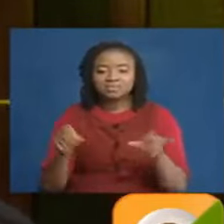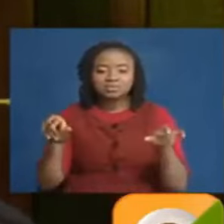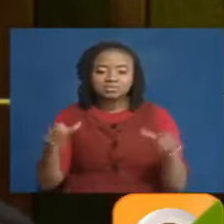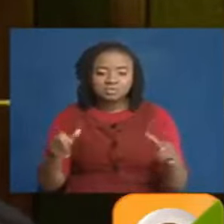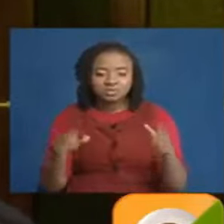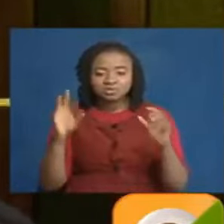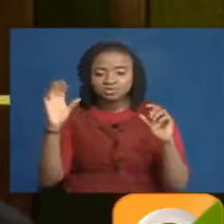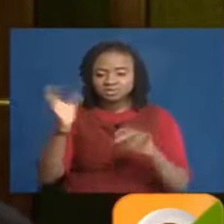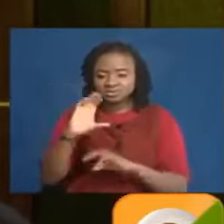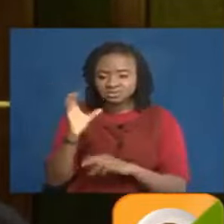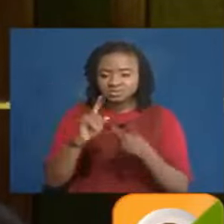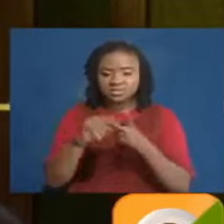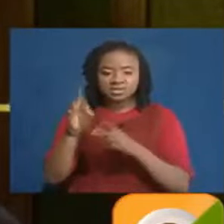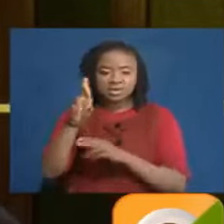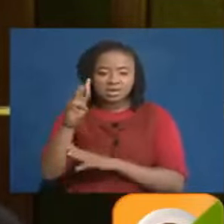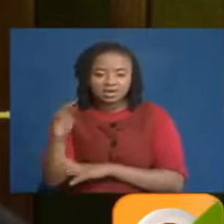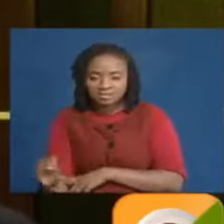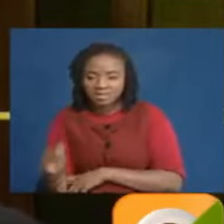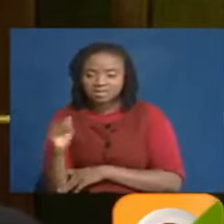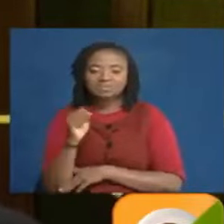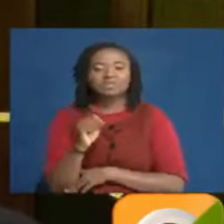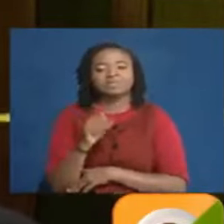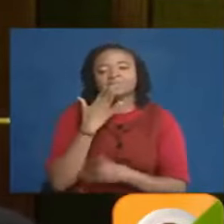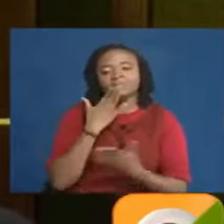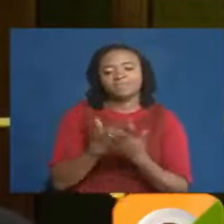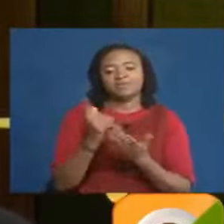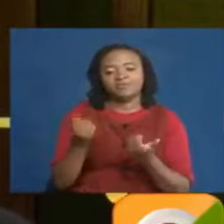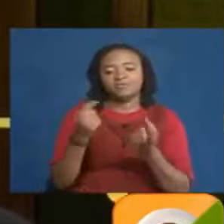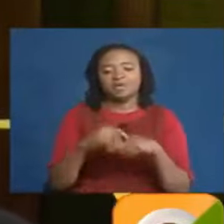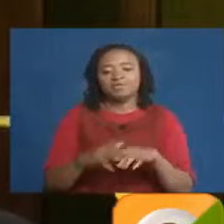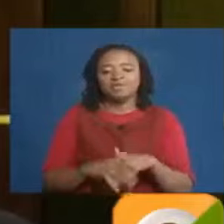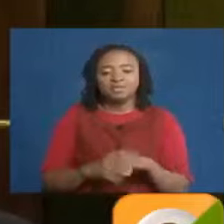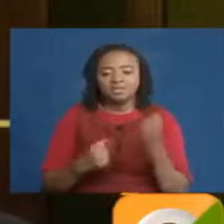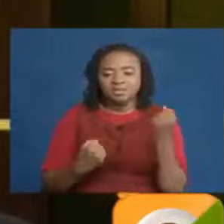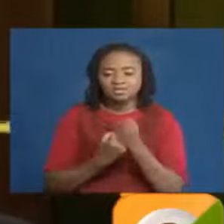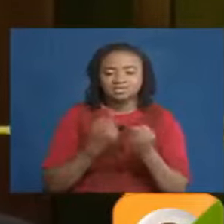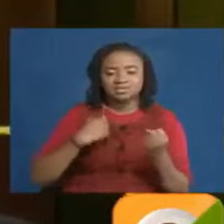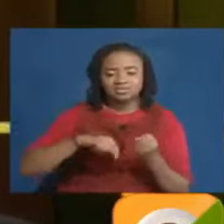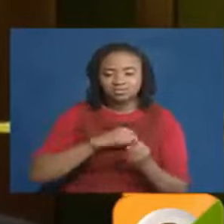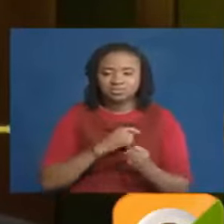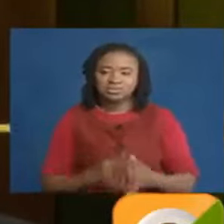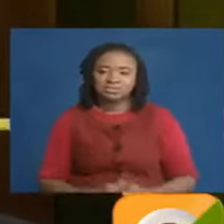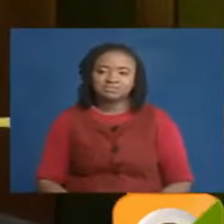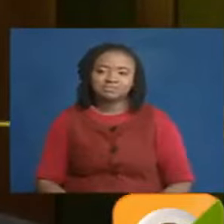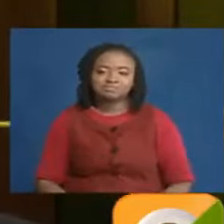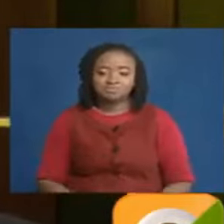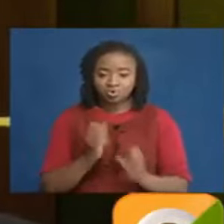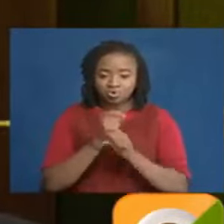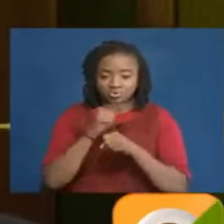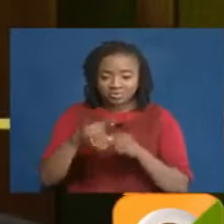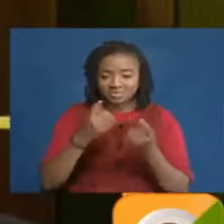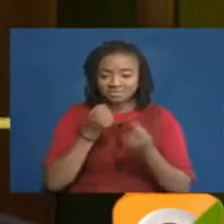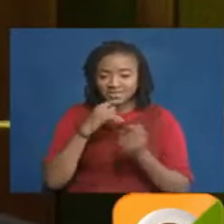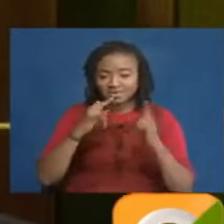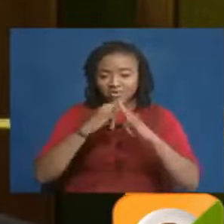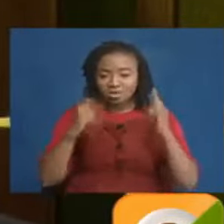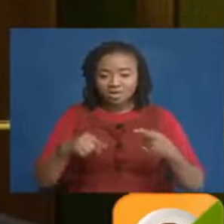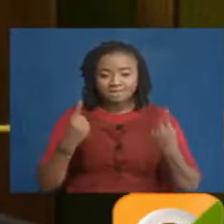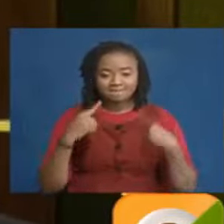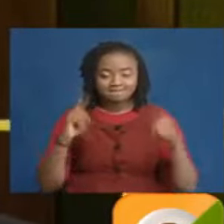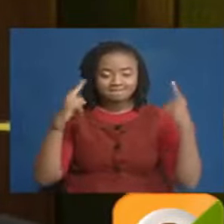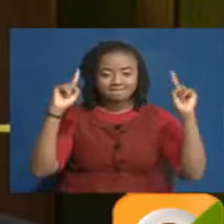Citizen, Royal Media Services, for being with us today. Thank you very much for making this medical camp very successful.